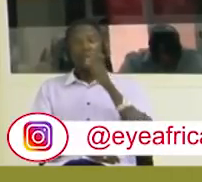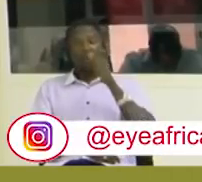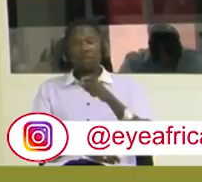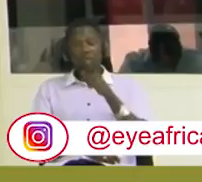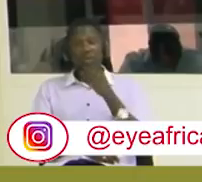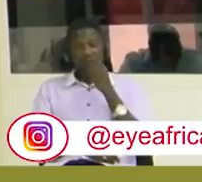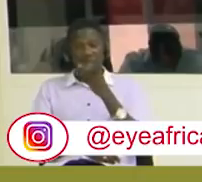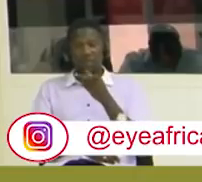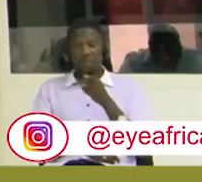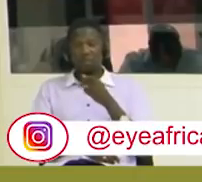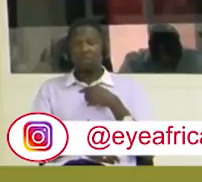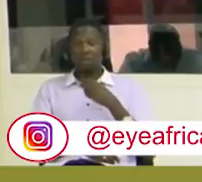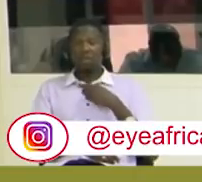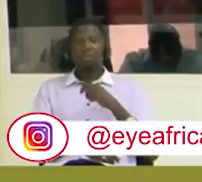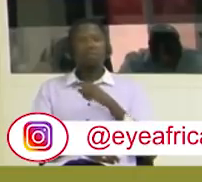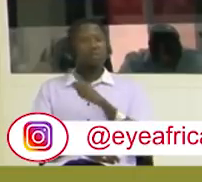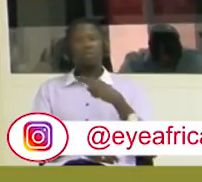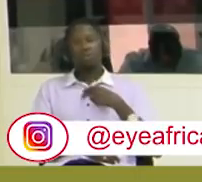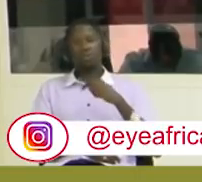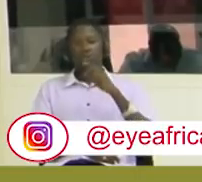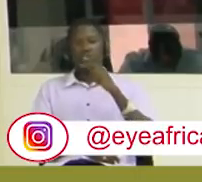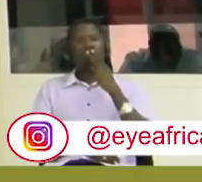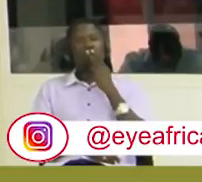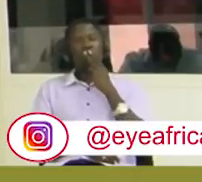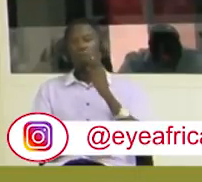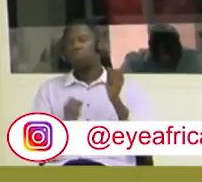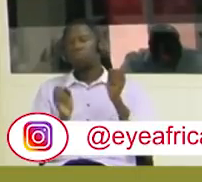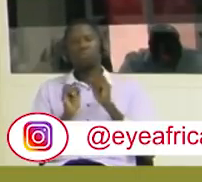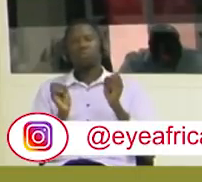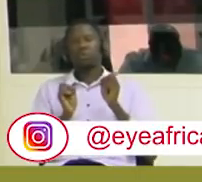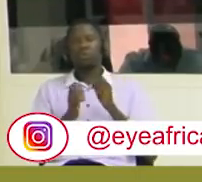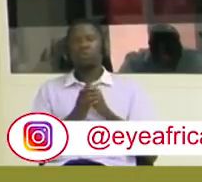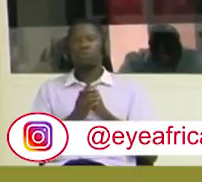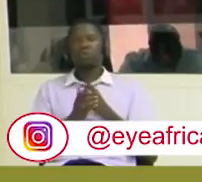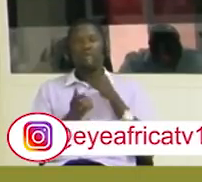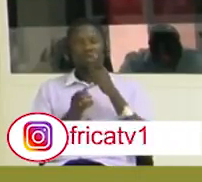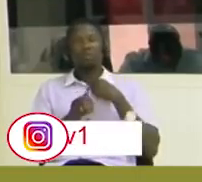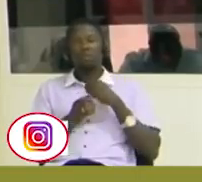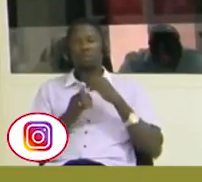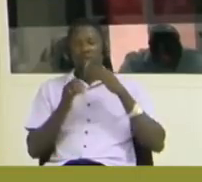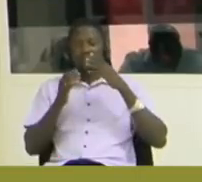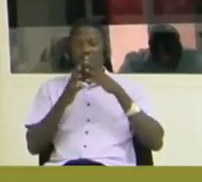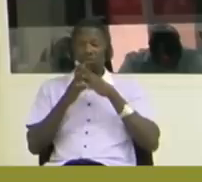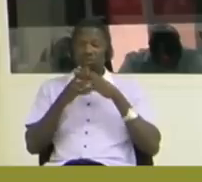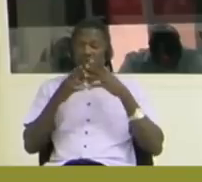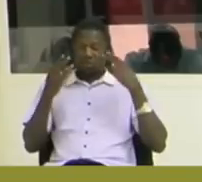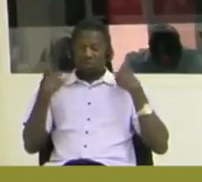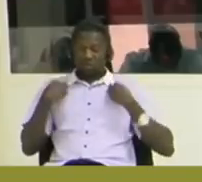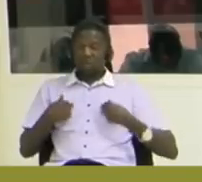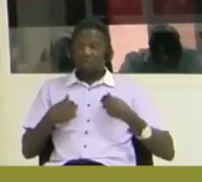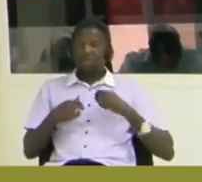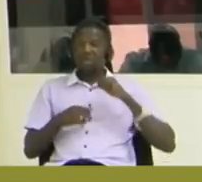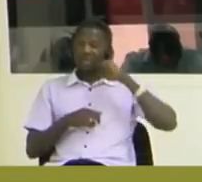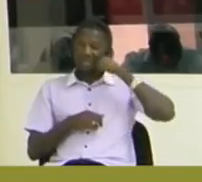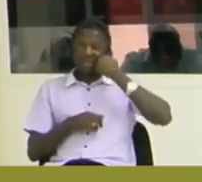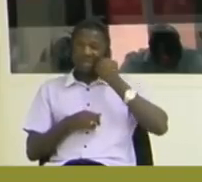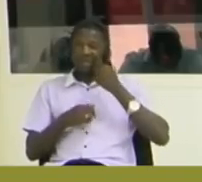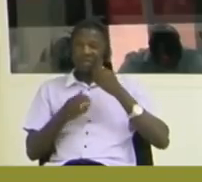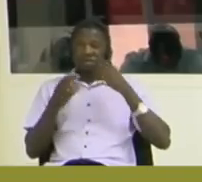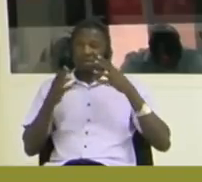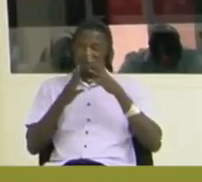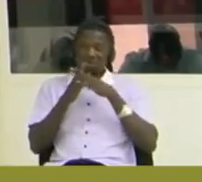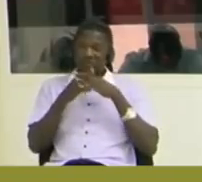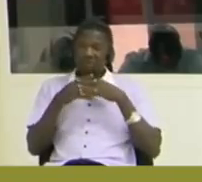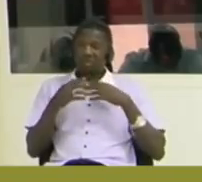He said that my uniform was wet at night, a dark camouflage uniform that is wet at night, you cannot